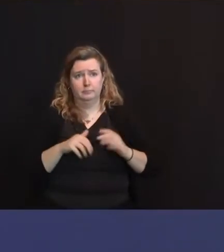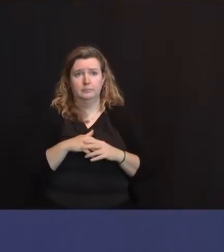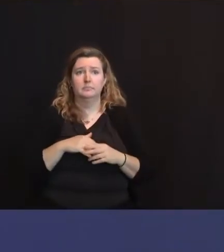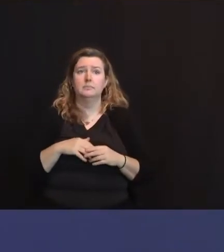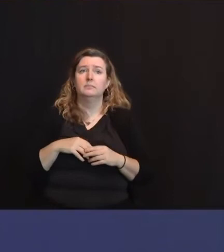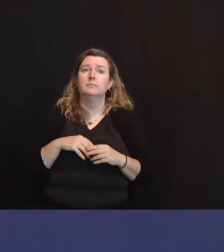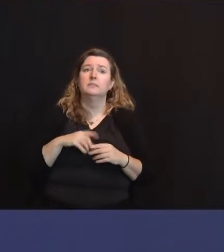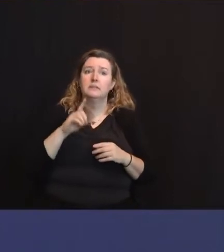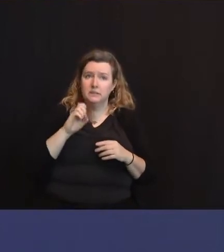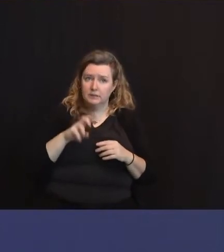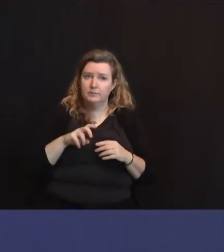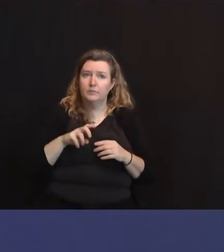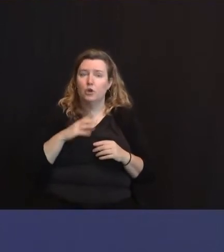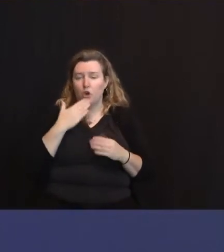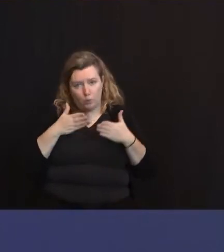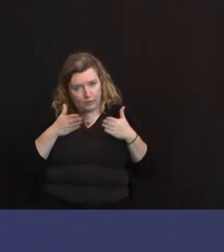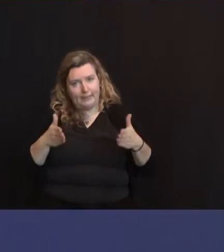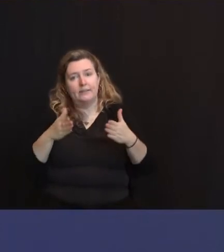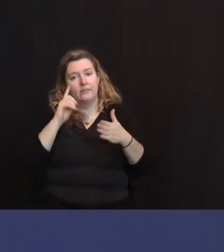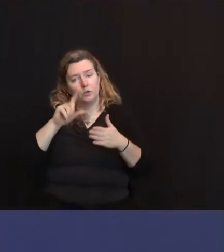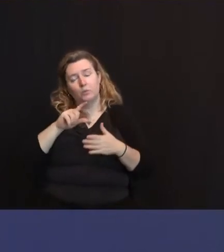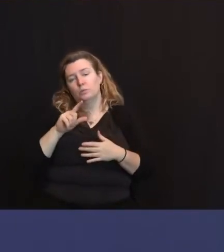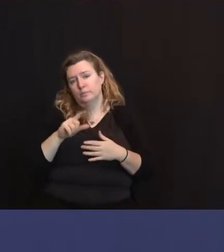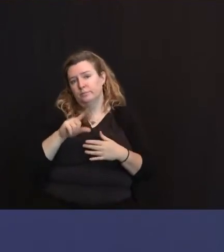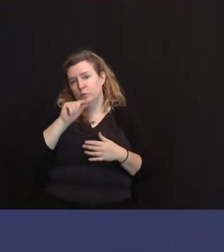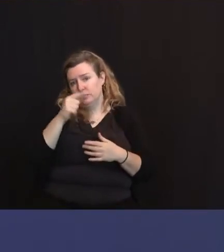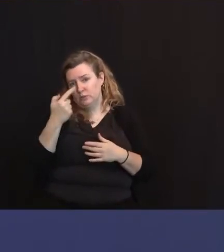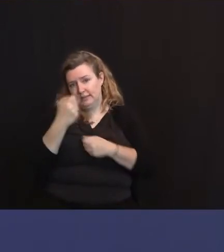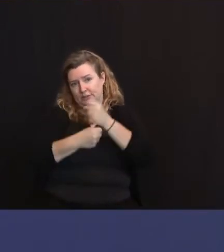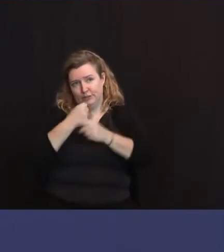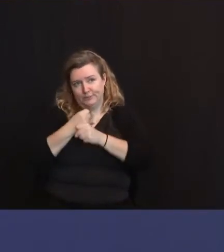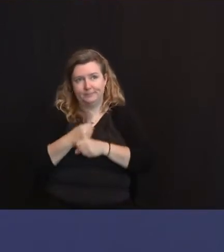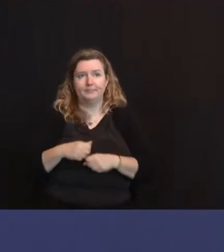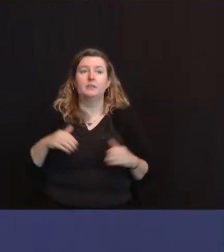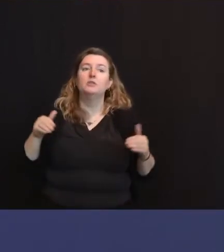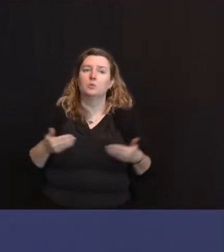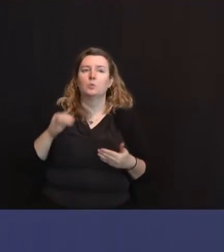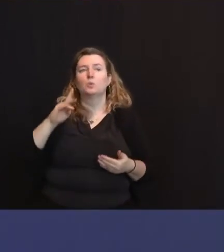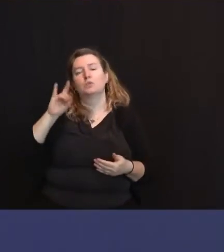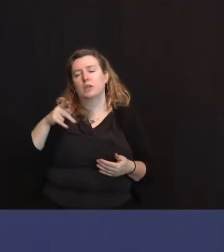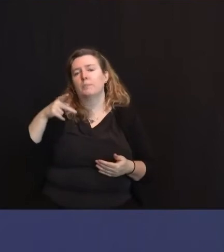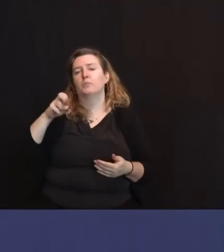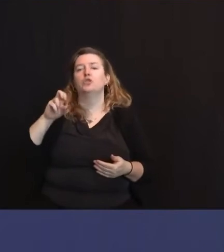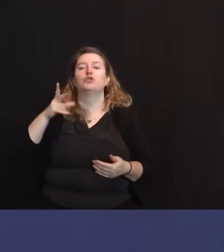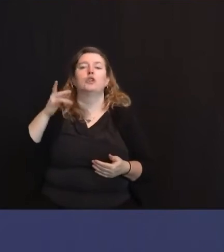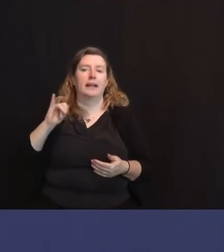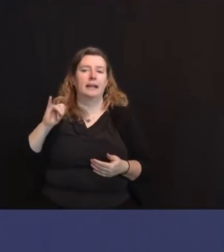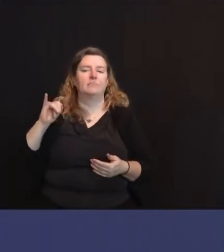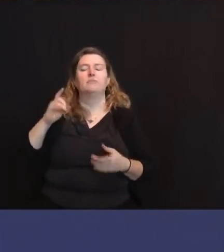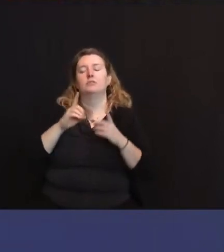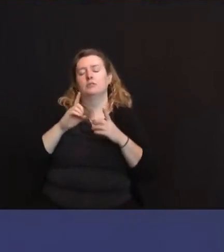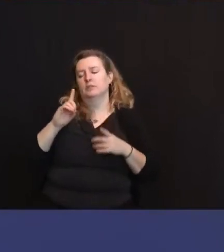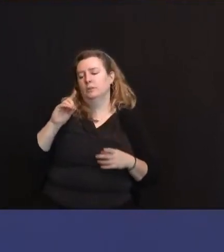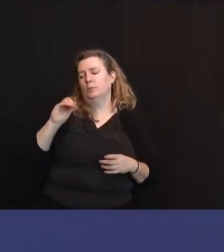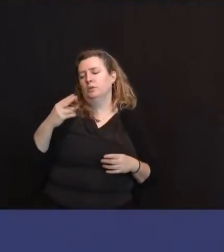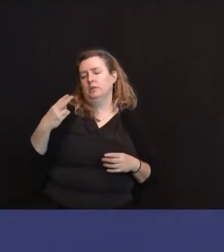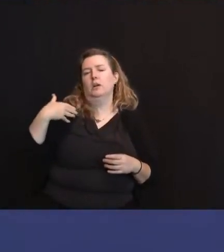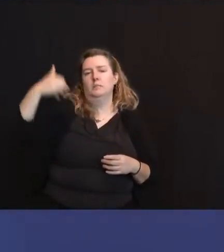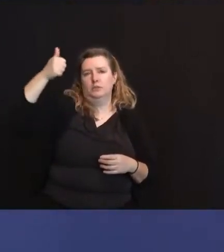introduce the woman who needs no introduction. Please help me welcome the Commissioner of the Department of Health, Judy Persichelli. Thank you, Governor,